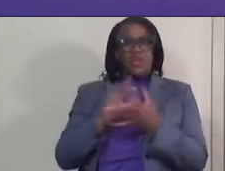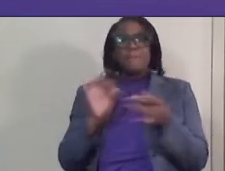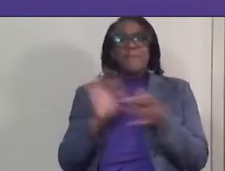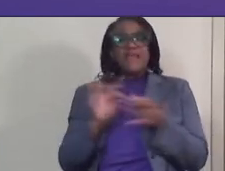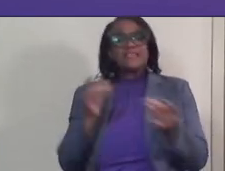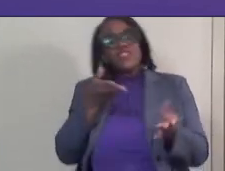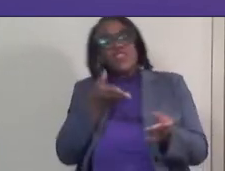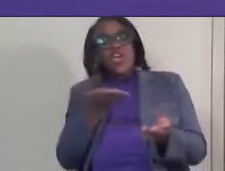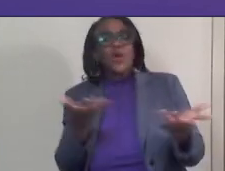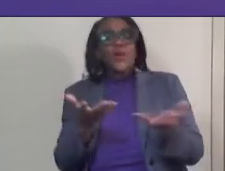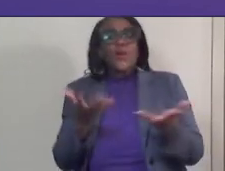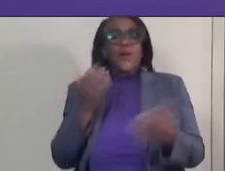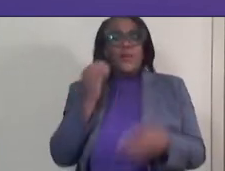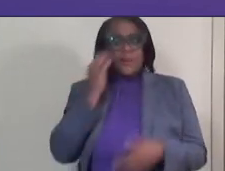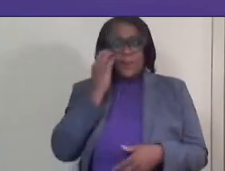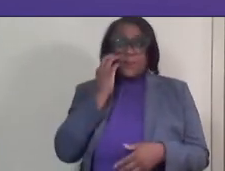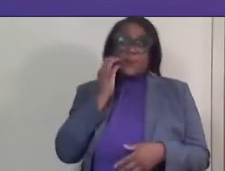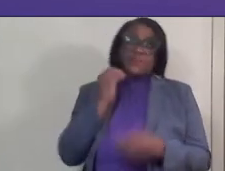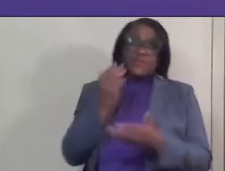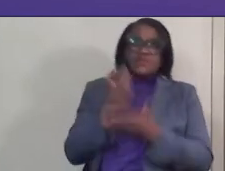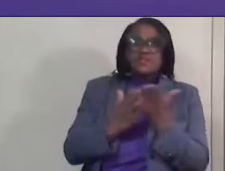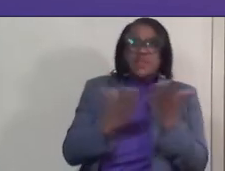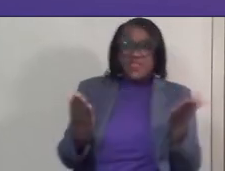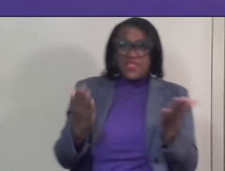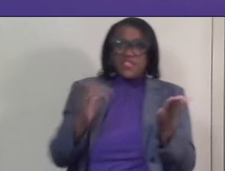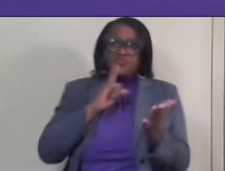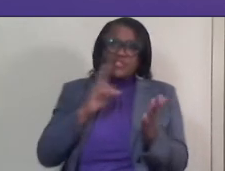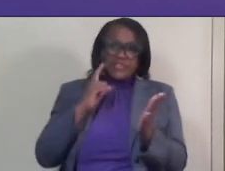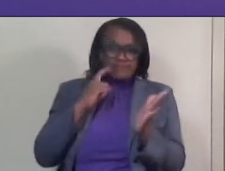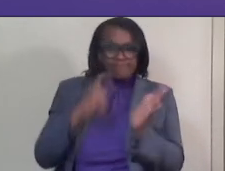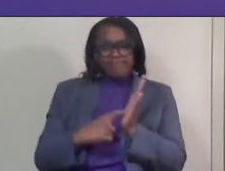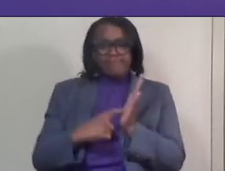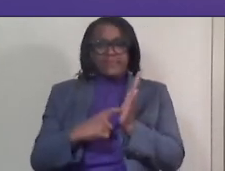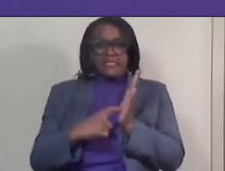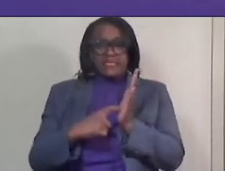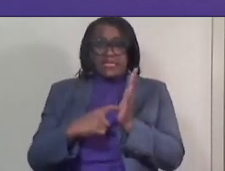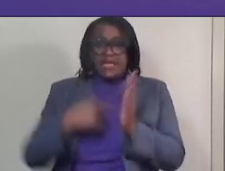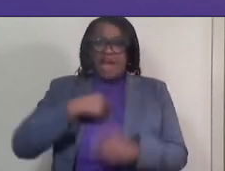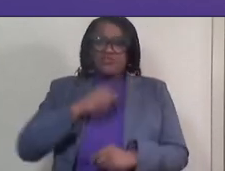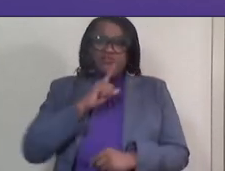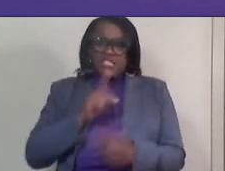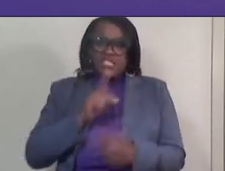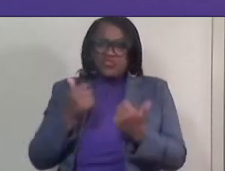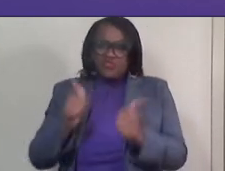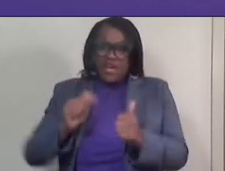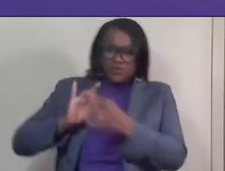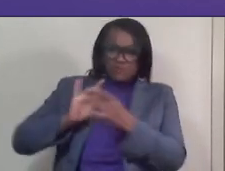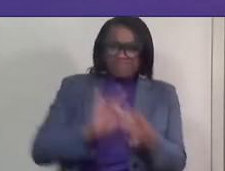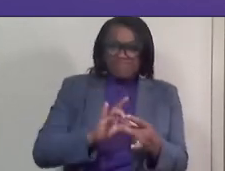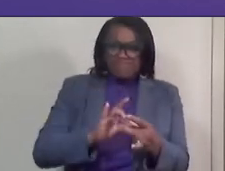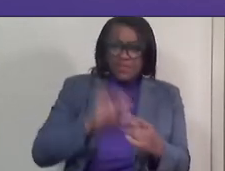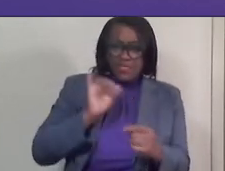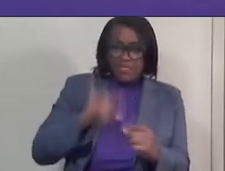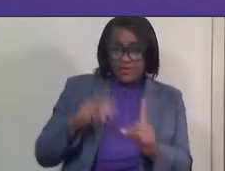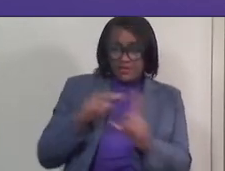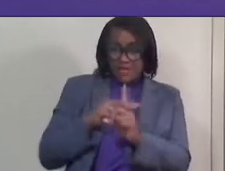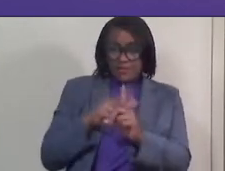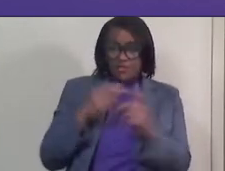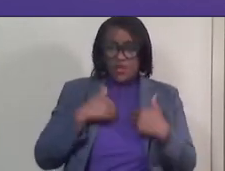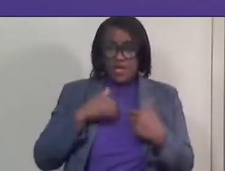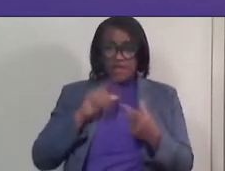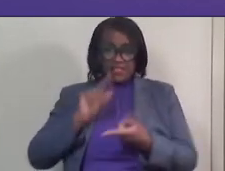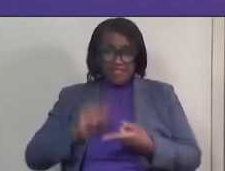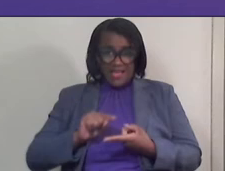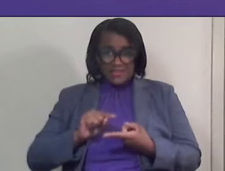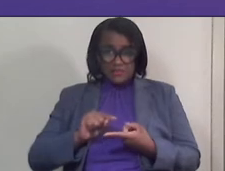the things that stood out to me is, by actually trying to get closer to what the assignment was, to have less, that in